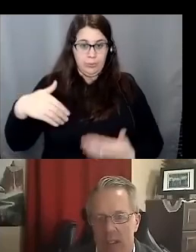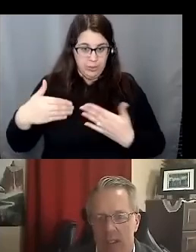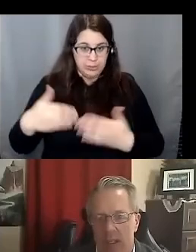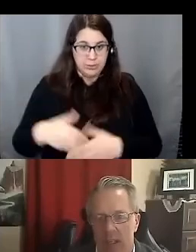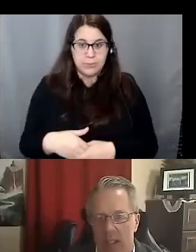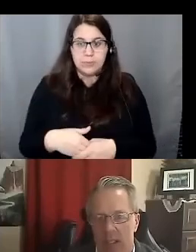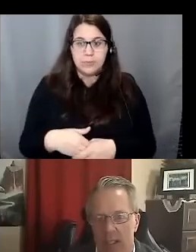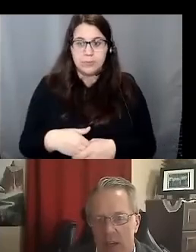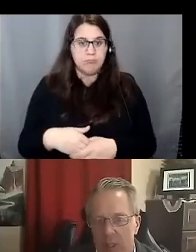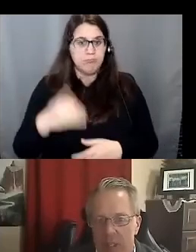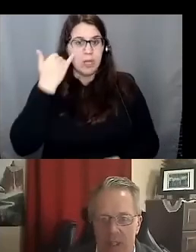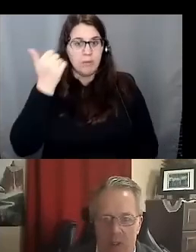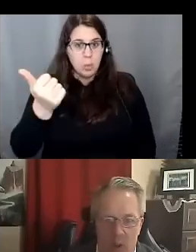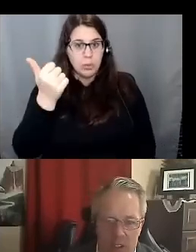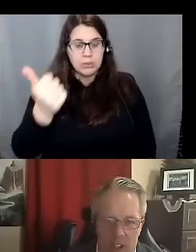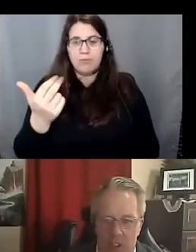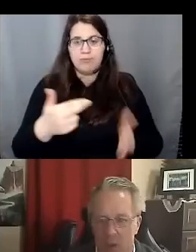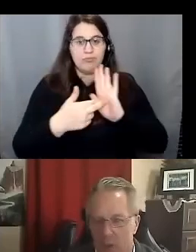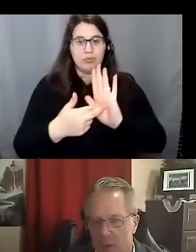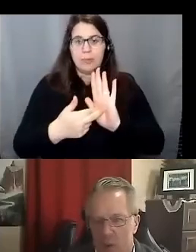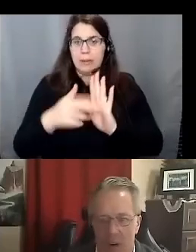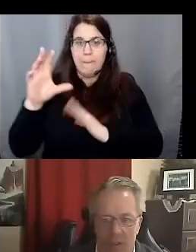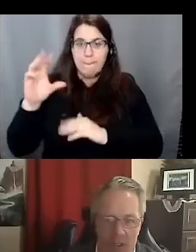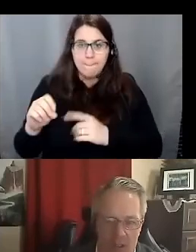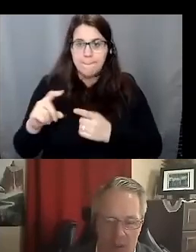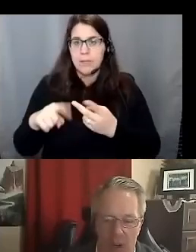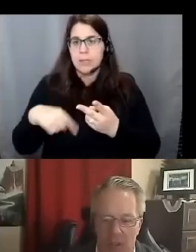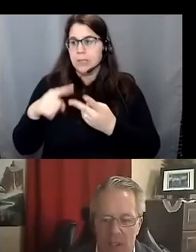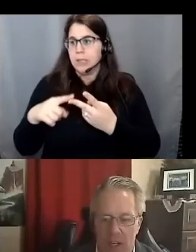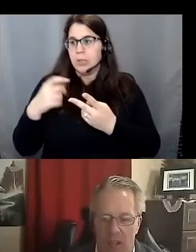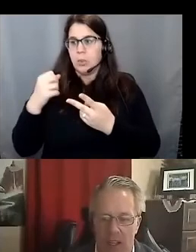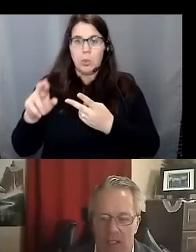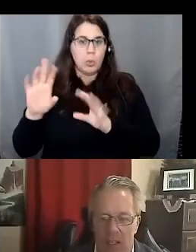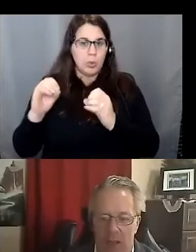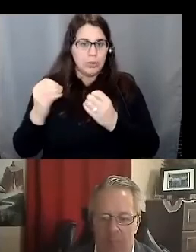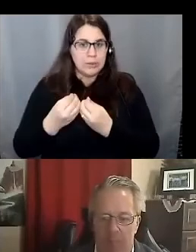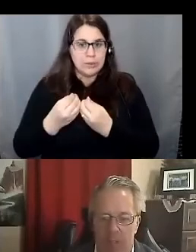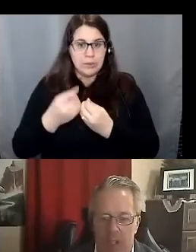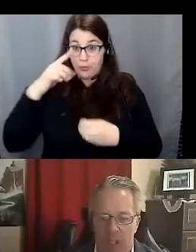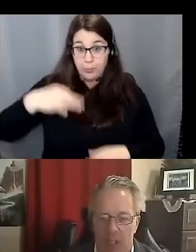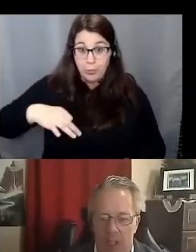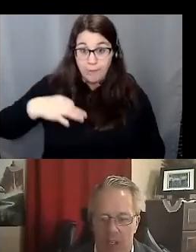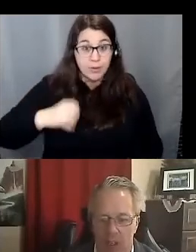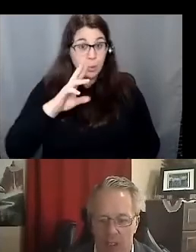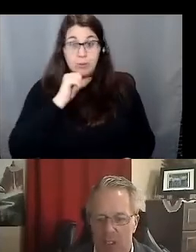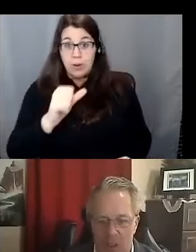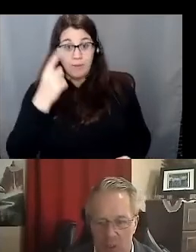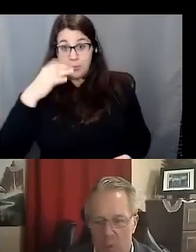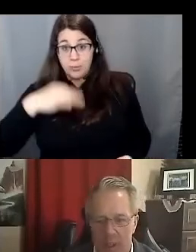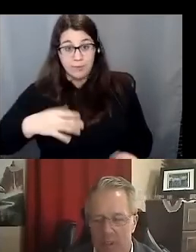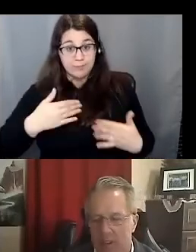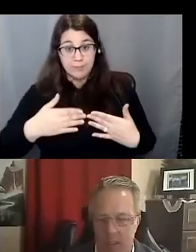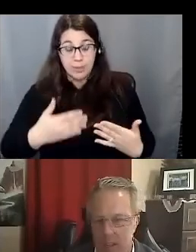representing a company, an organization, whether it be for-profit or not for-profit, that you know,